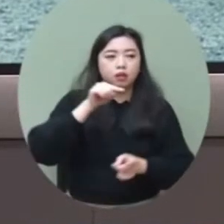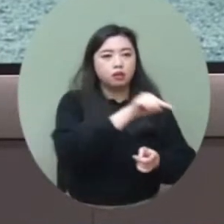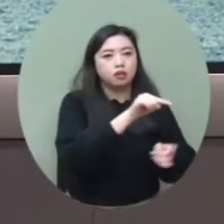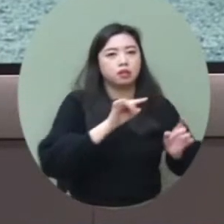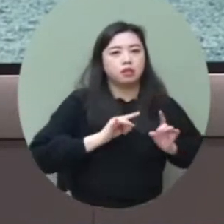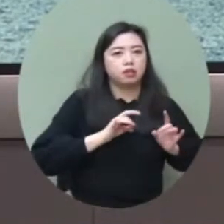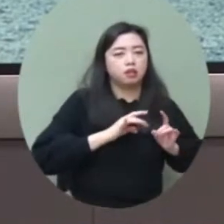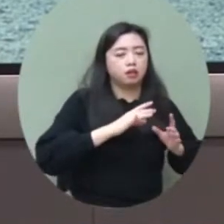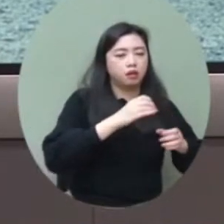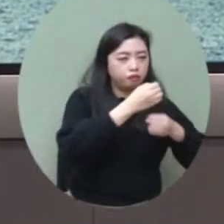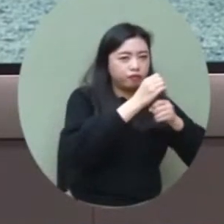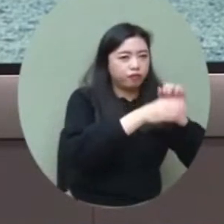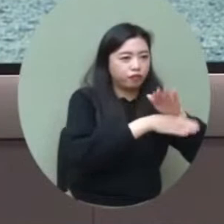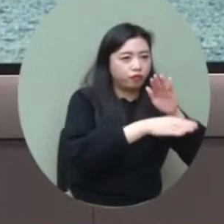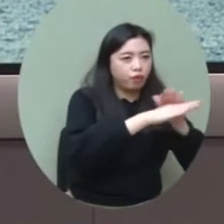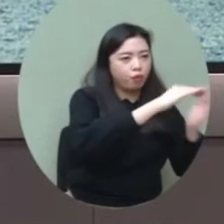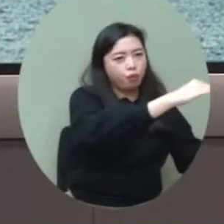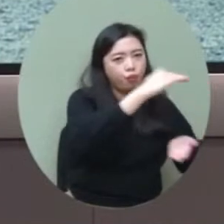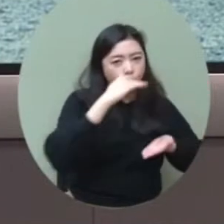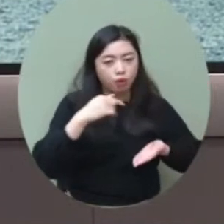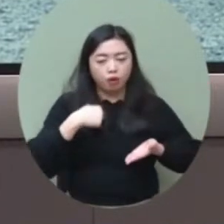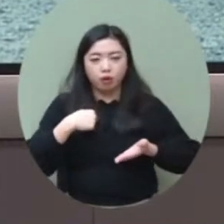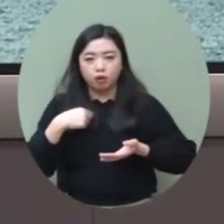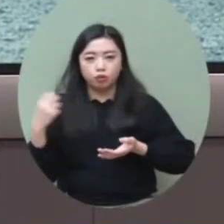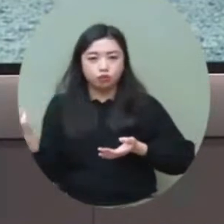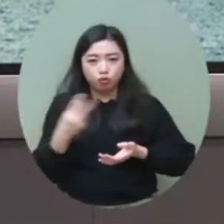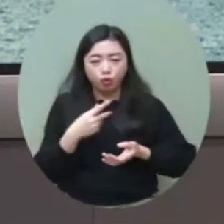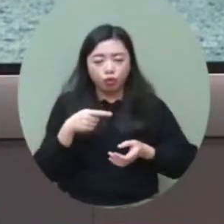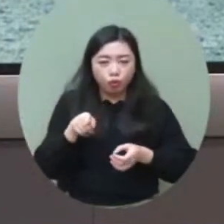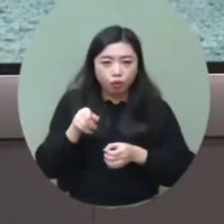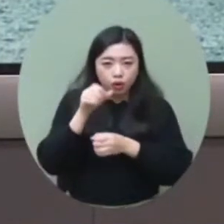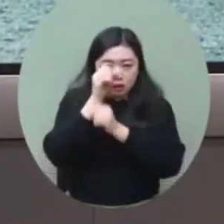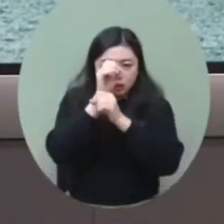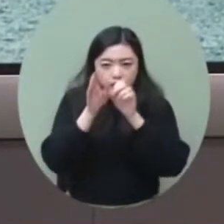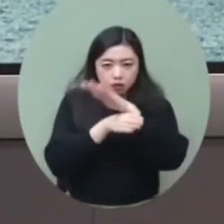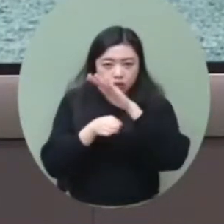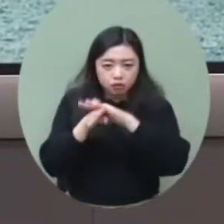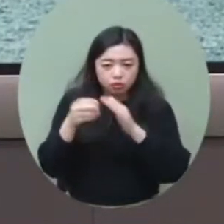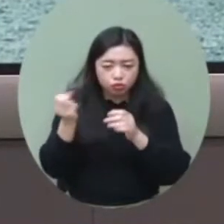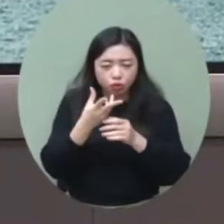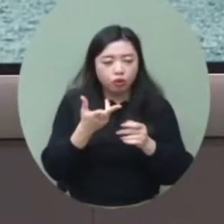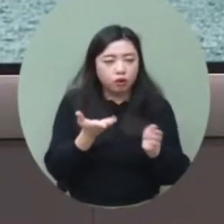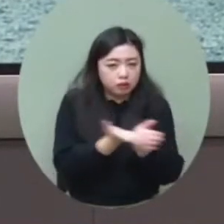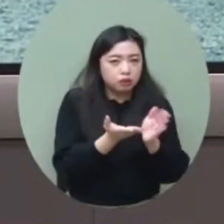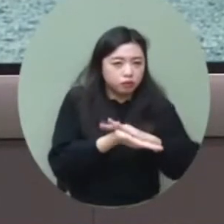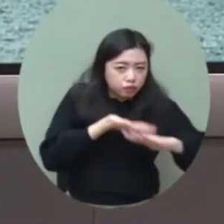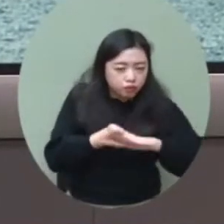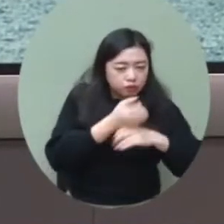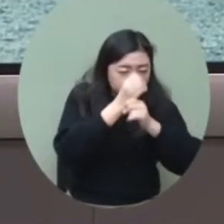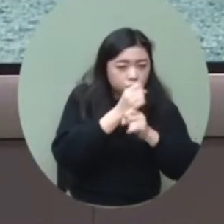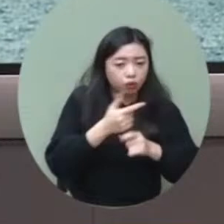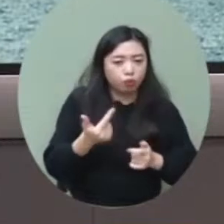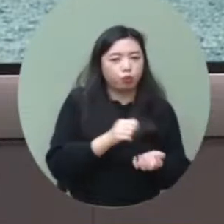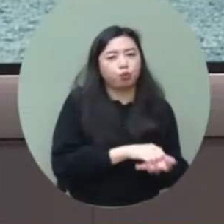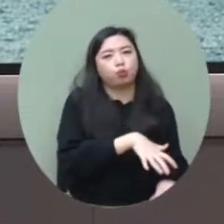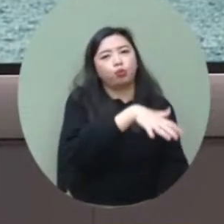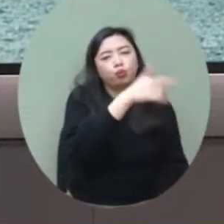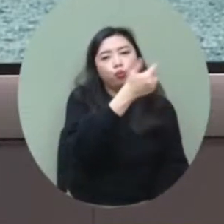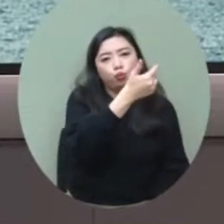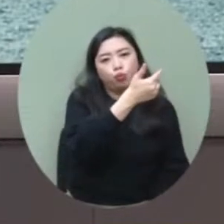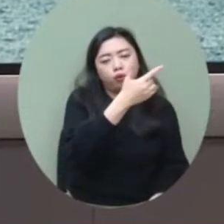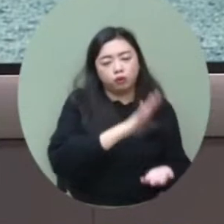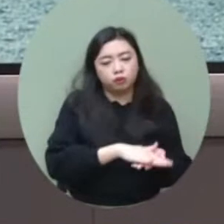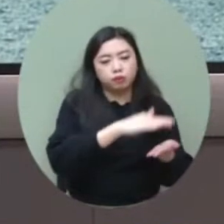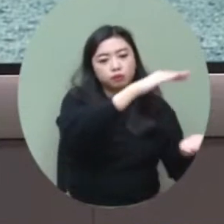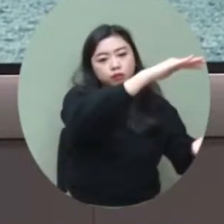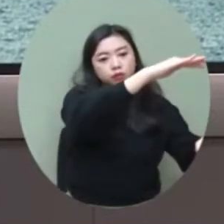our laboratory, there is some delay in sending those specimens and also in confirmation of